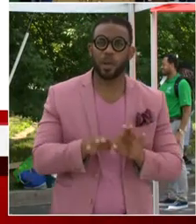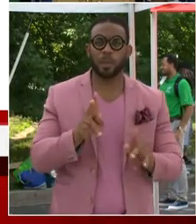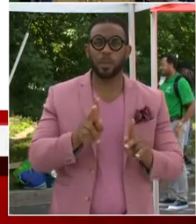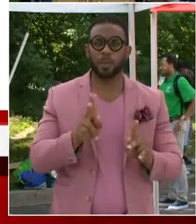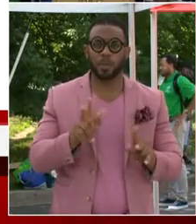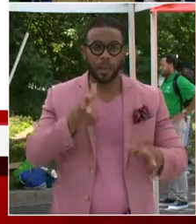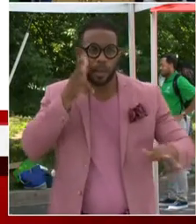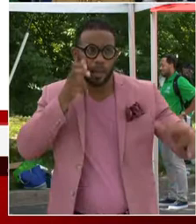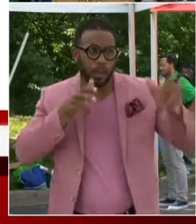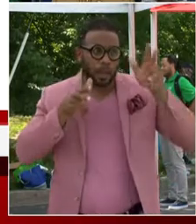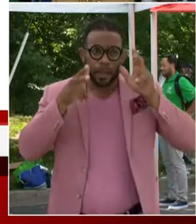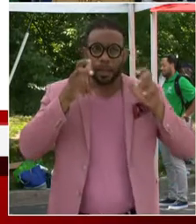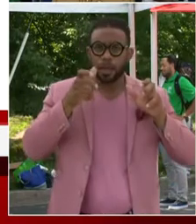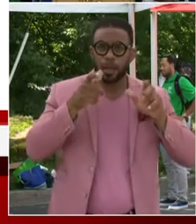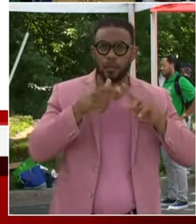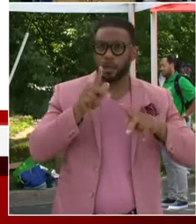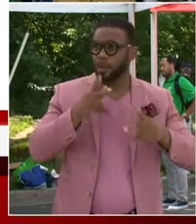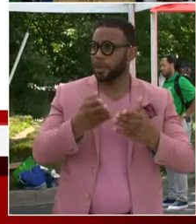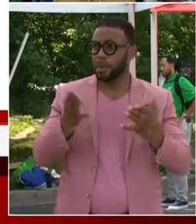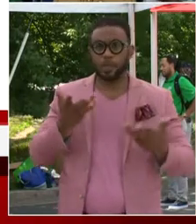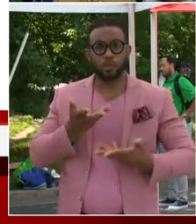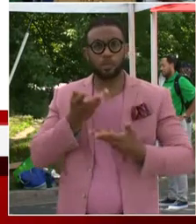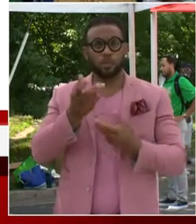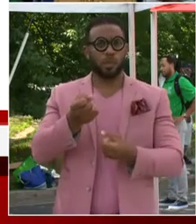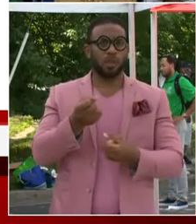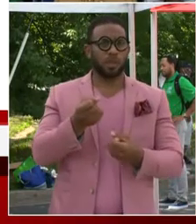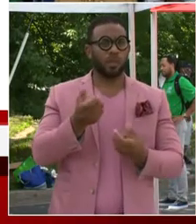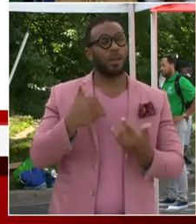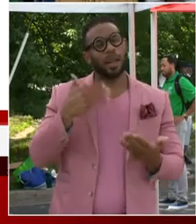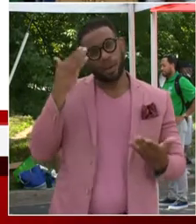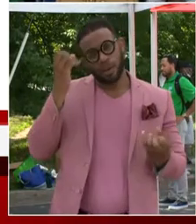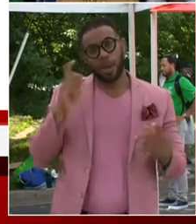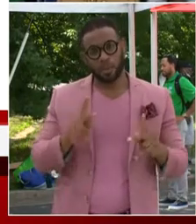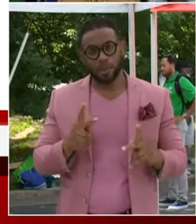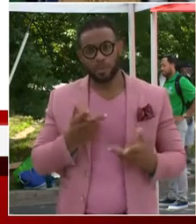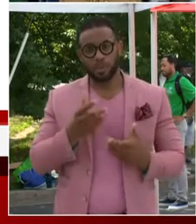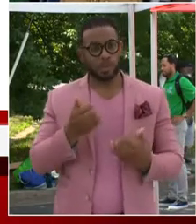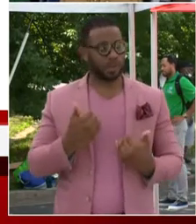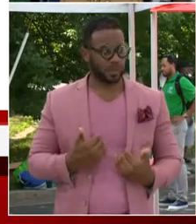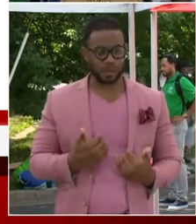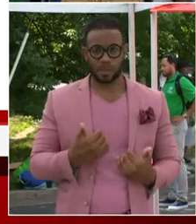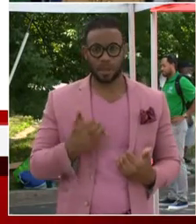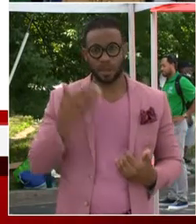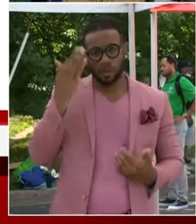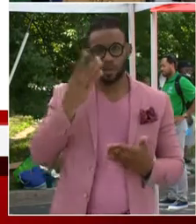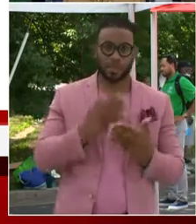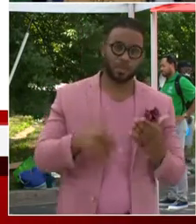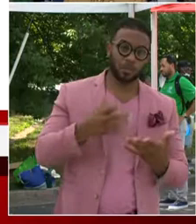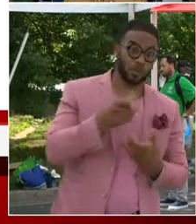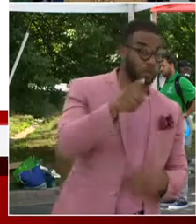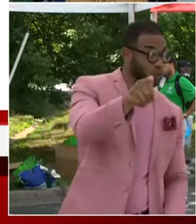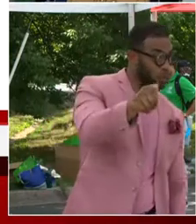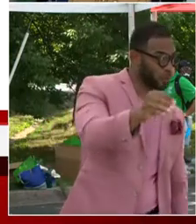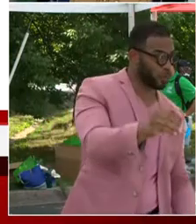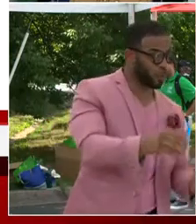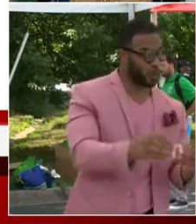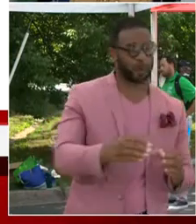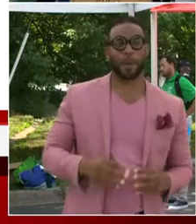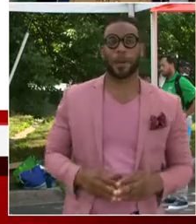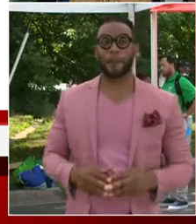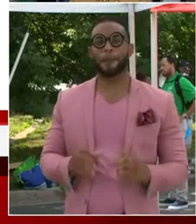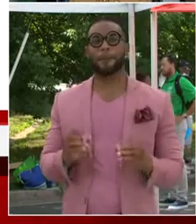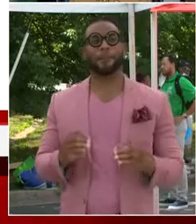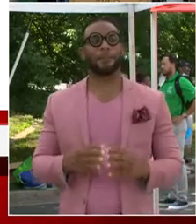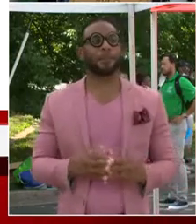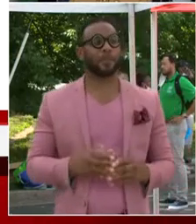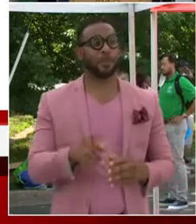get to hear from people they trust. While I know a lot of people trust me, I know some of them trust you more. And so